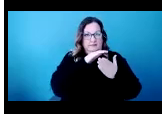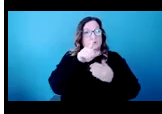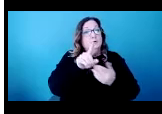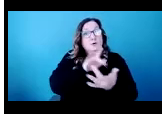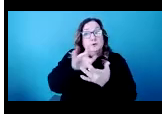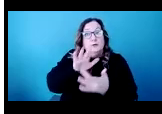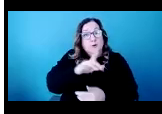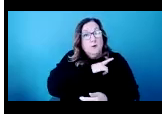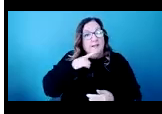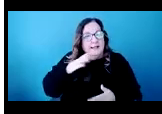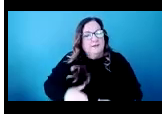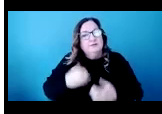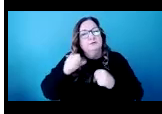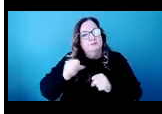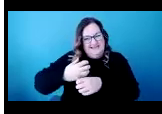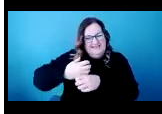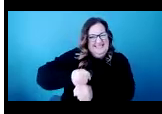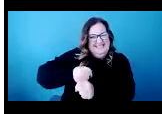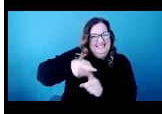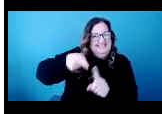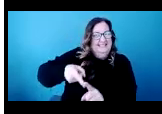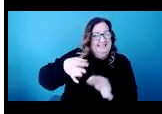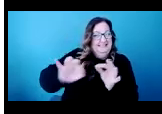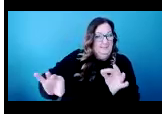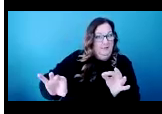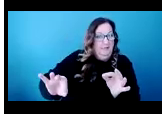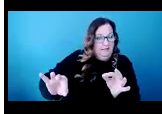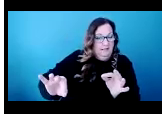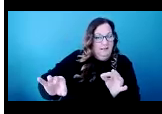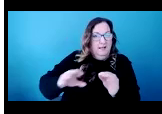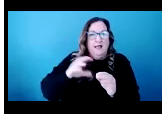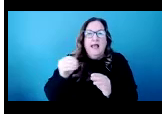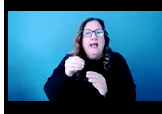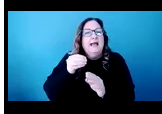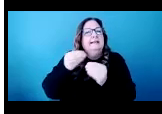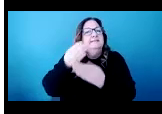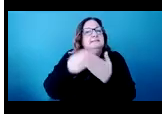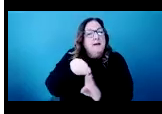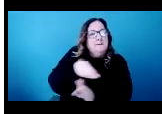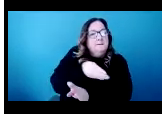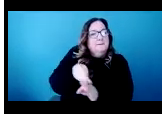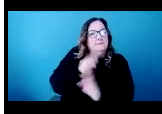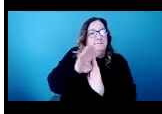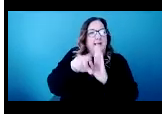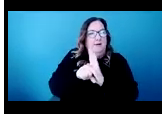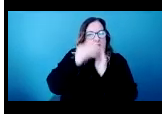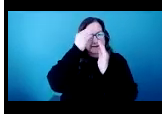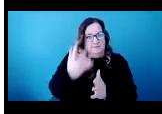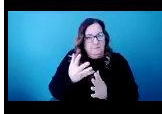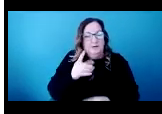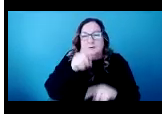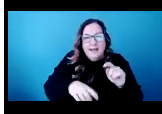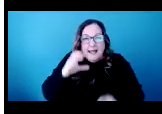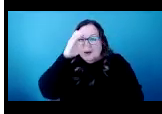simple, and it doesn't hurt to kind of explain background information. Don't just assume that they're going to know